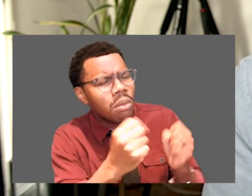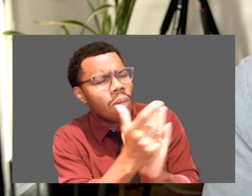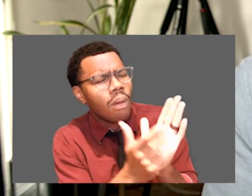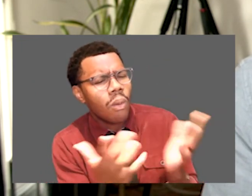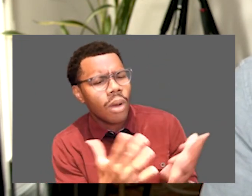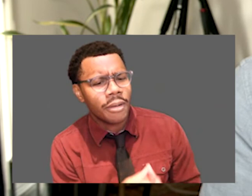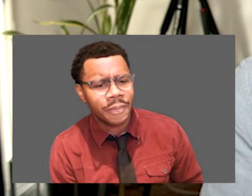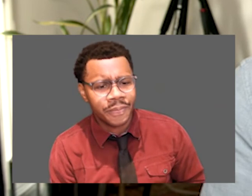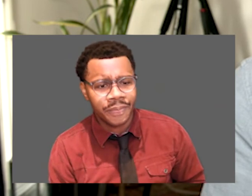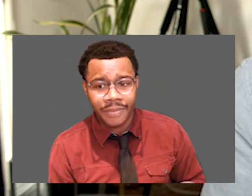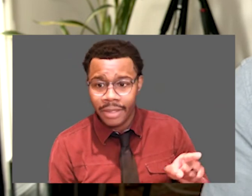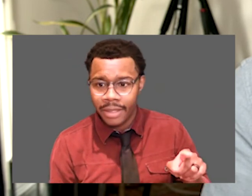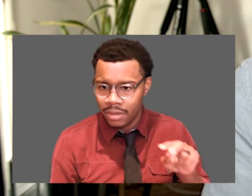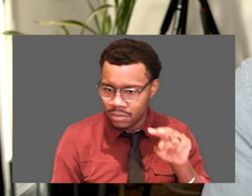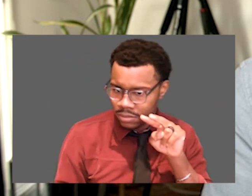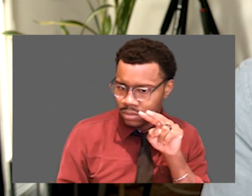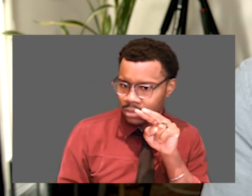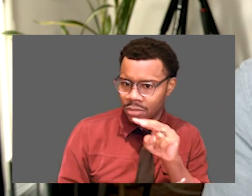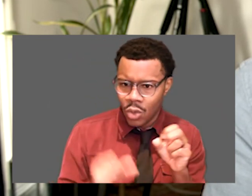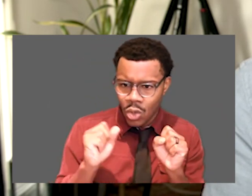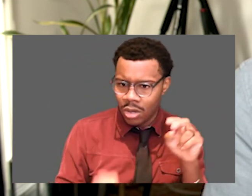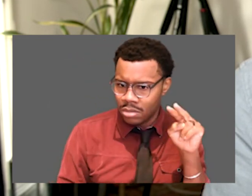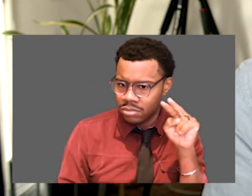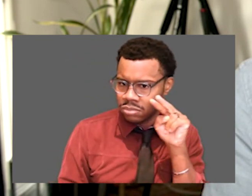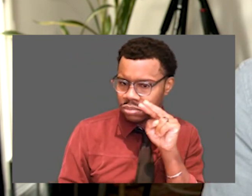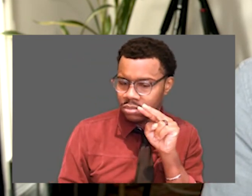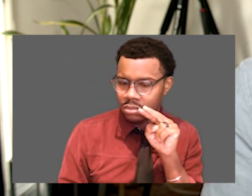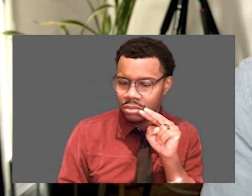Your cellmate stares coldly into your eyes and calmly replies,